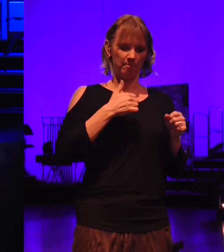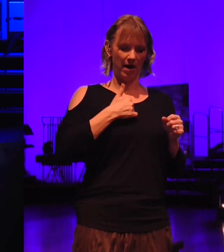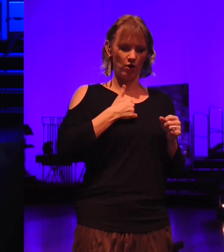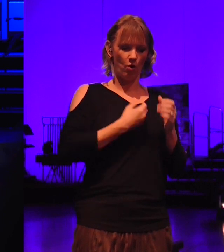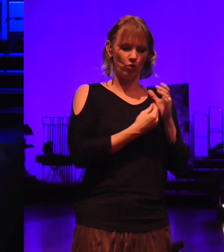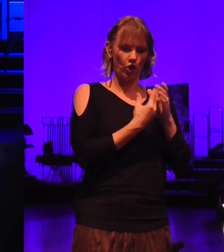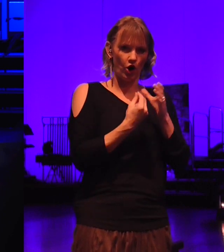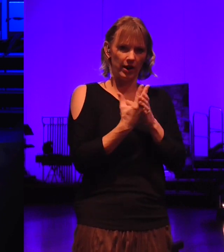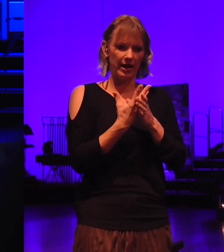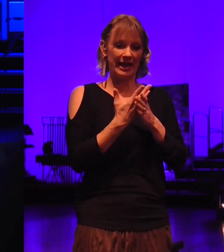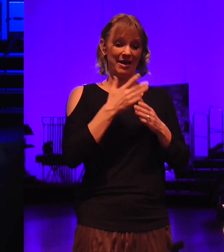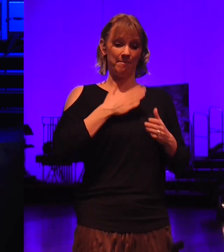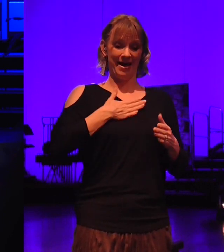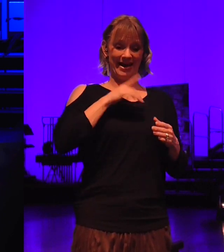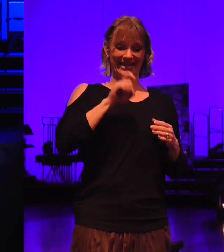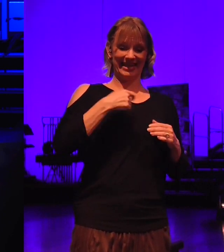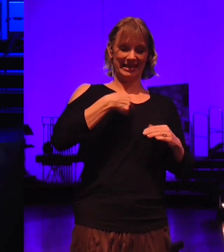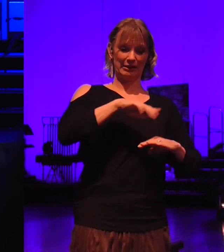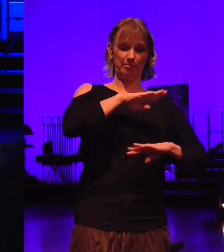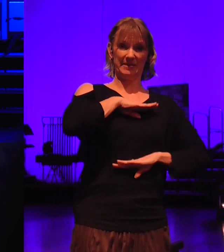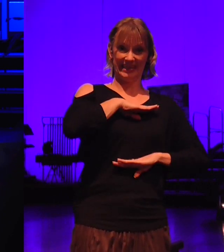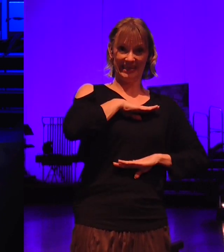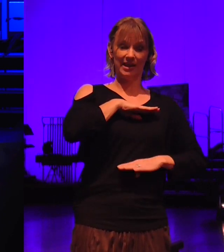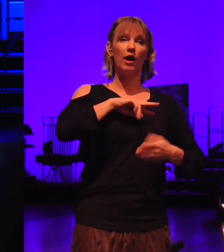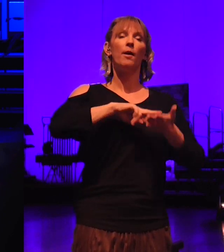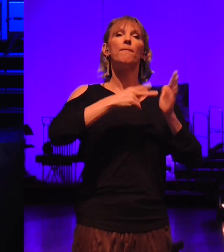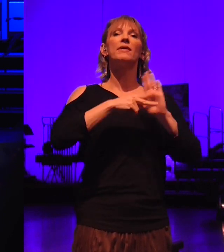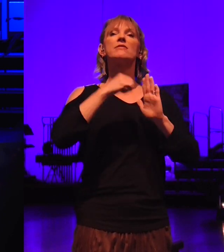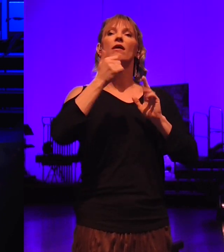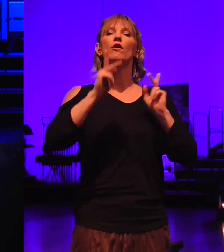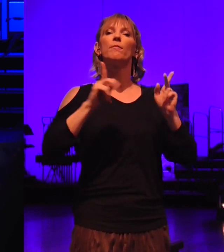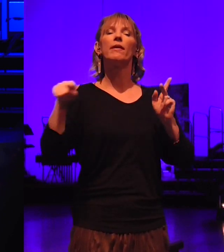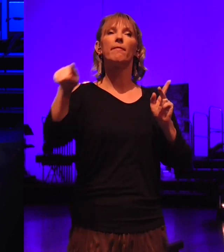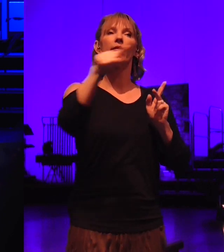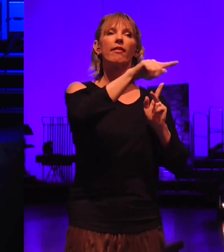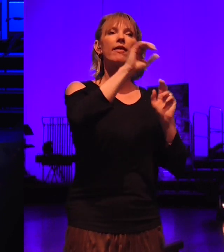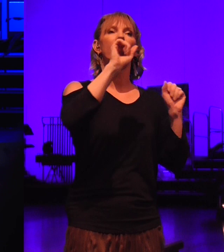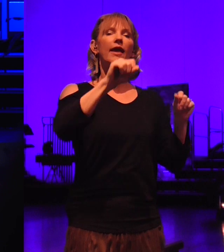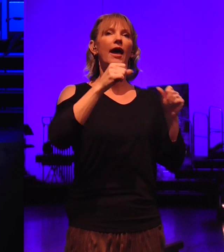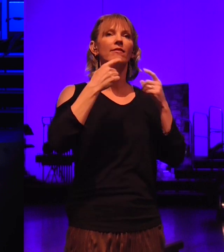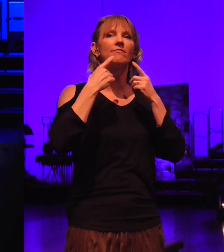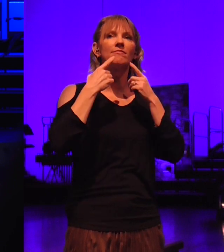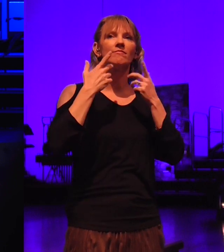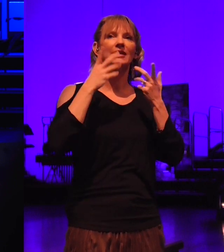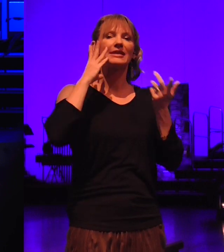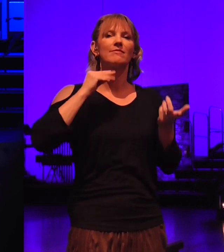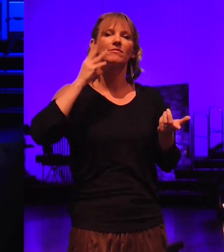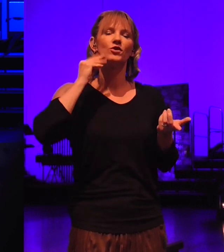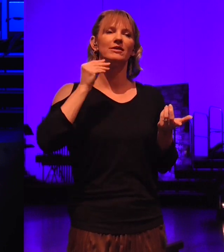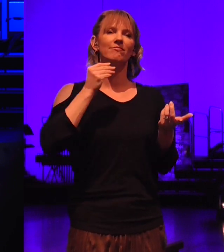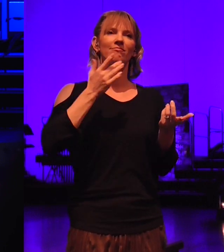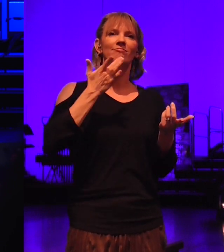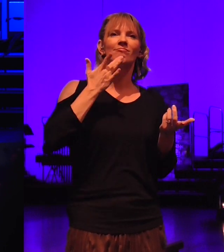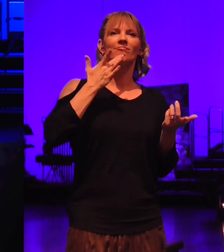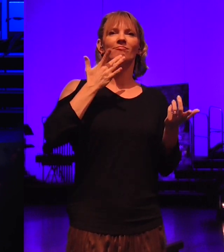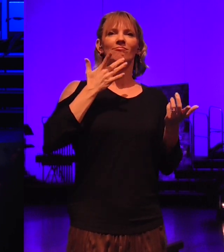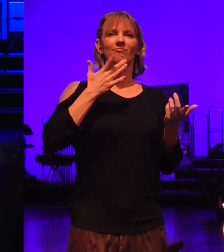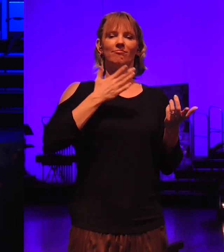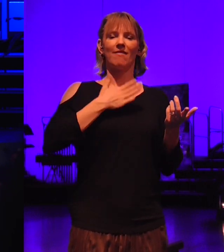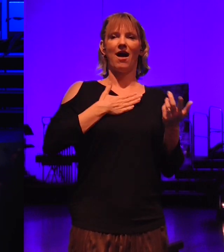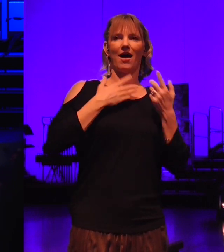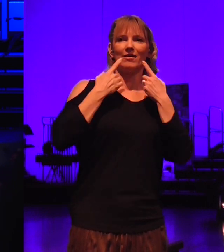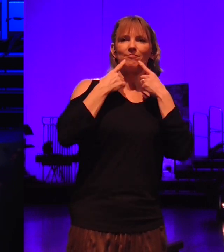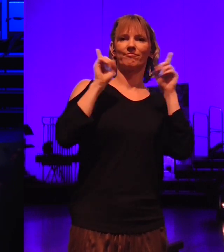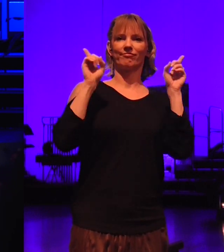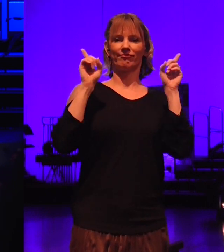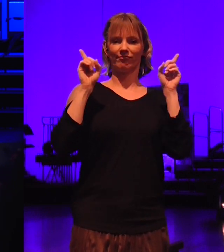needs, others can taste the fruit of my labors. If you're like me, sometimes we can get